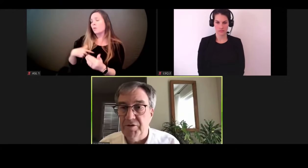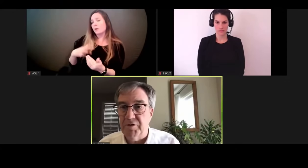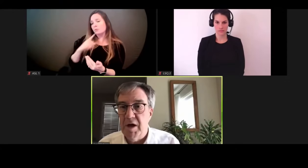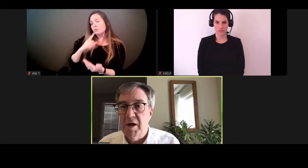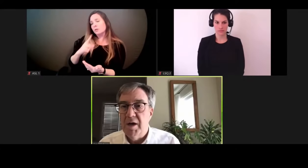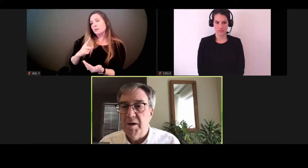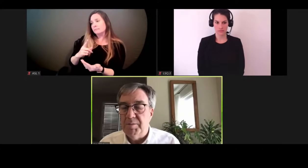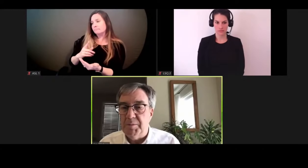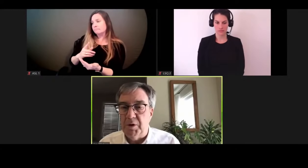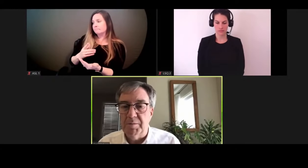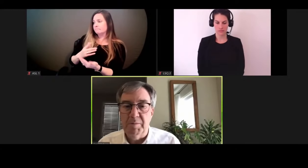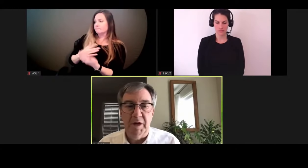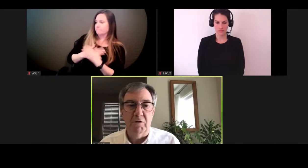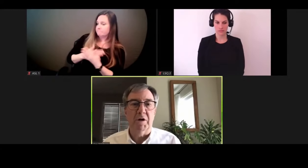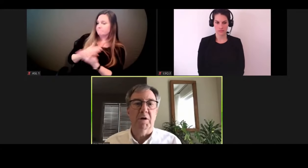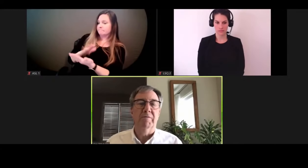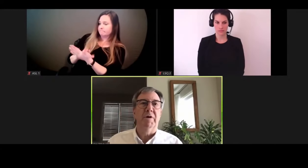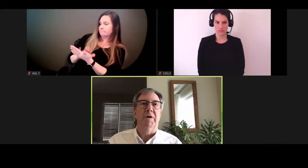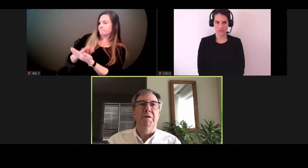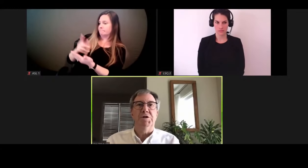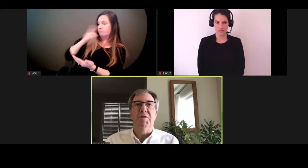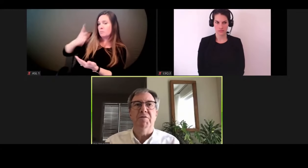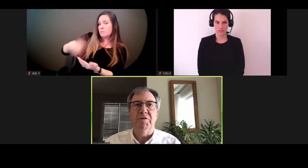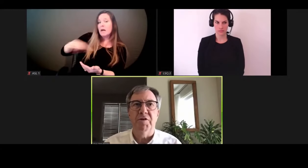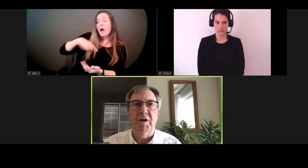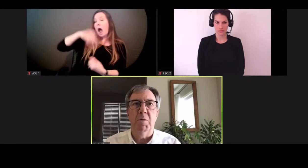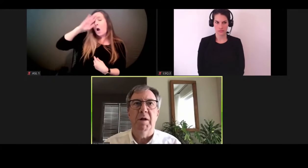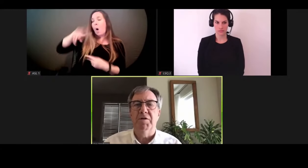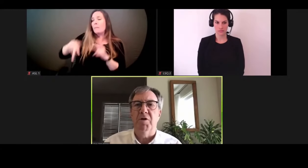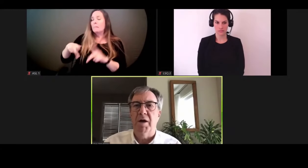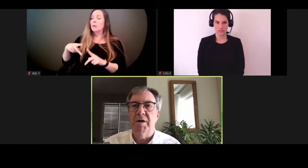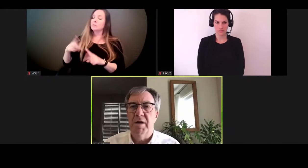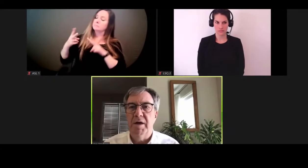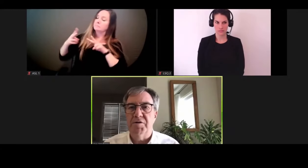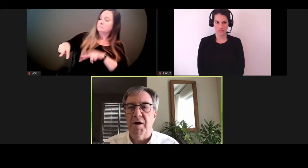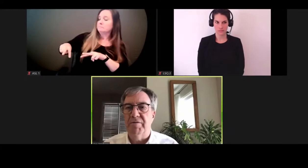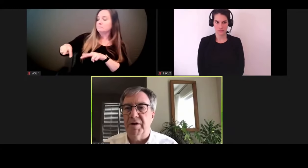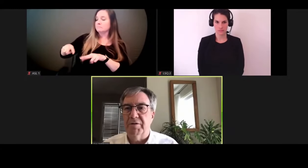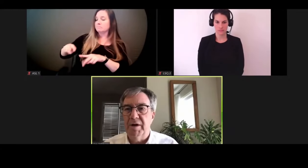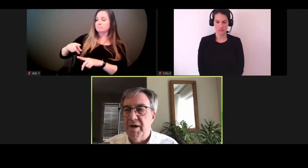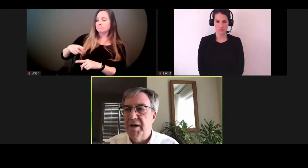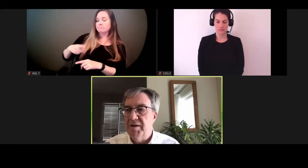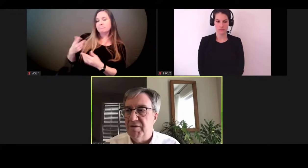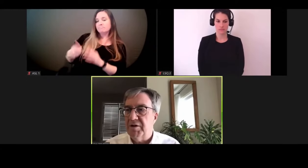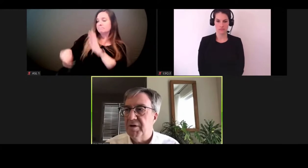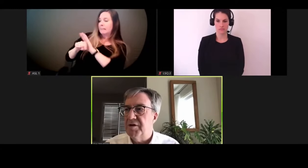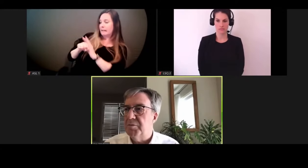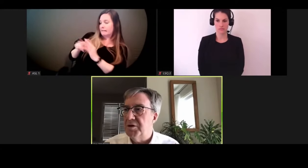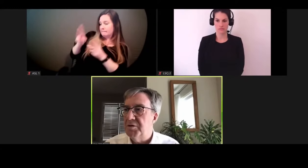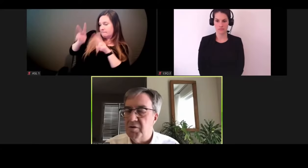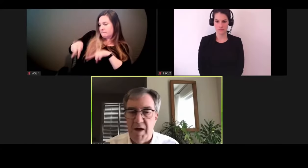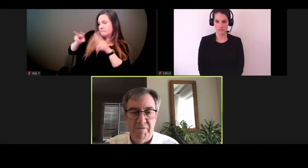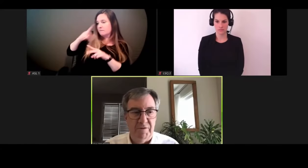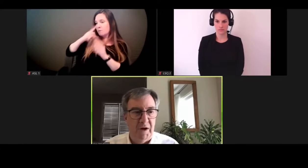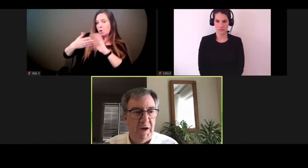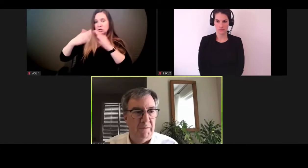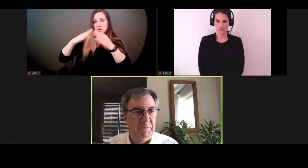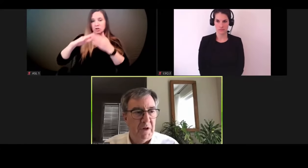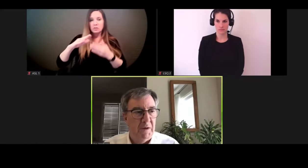underestimate or talk about. This is, people are being critical of the chief and the city. Well, it's not a victory. The victory is when you don't